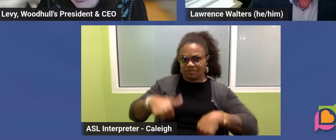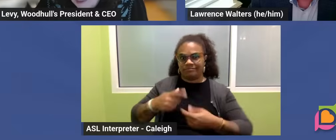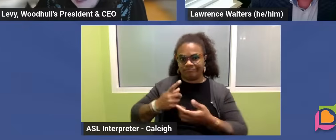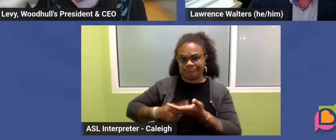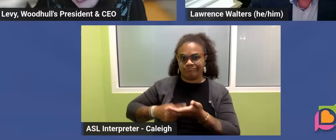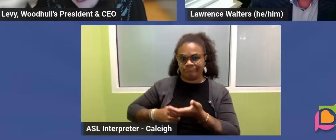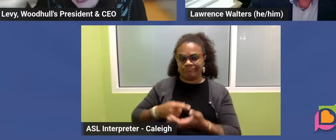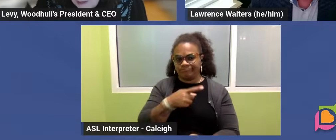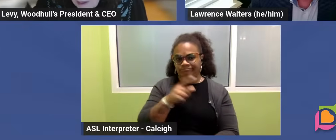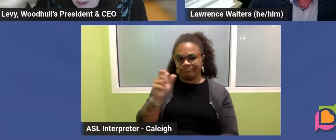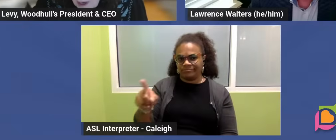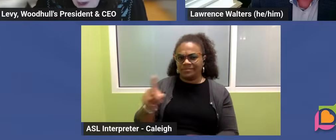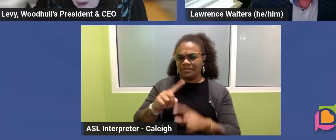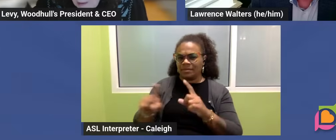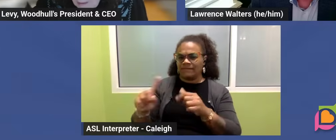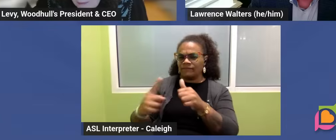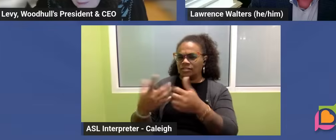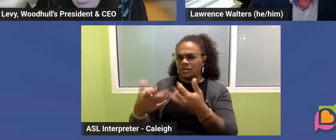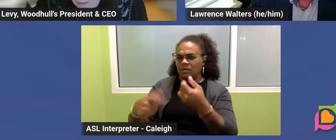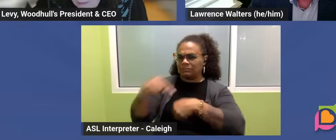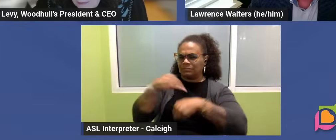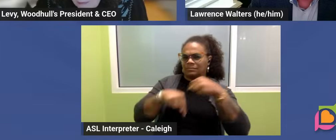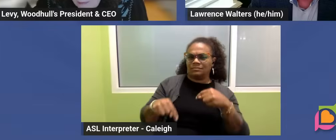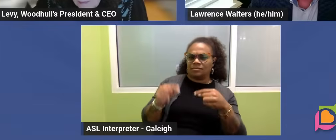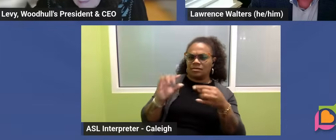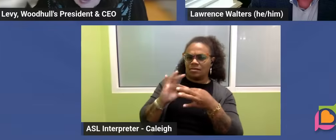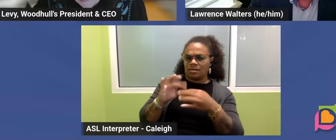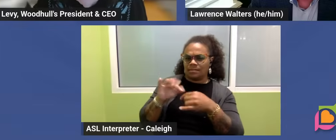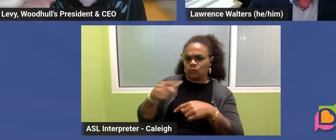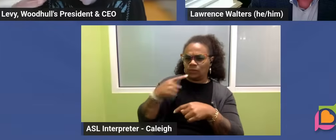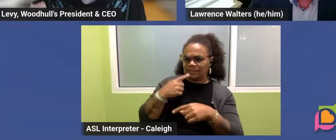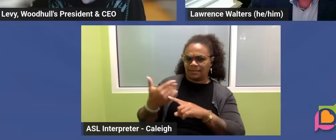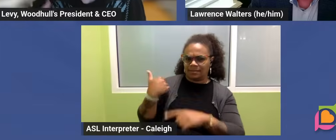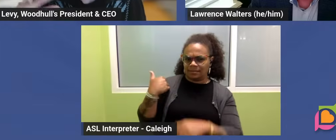to something you said. And